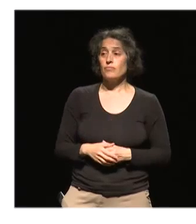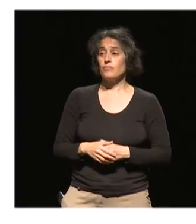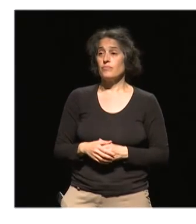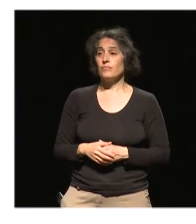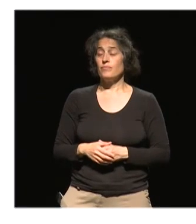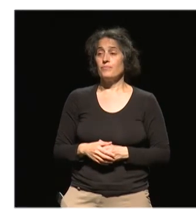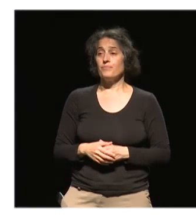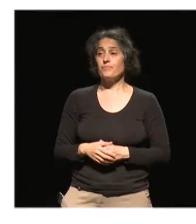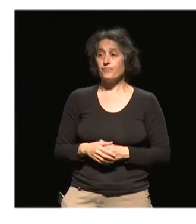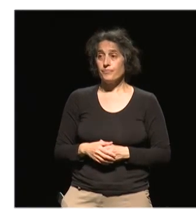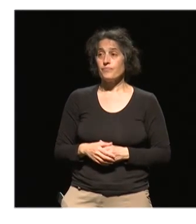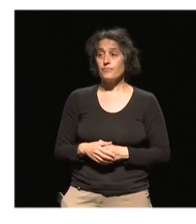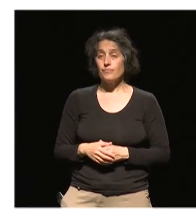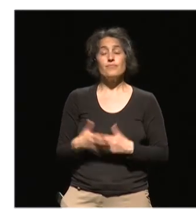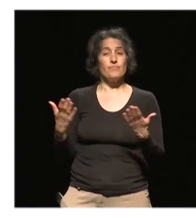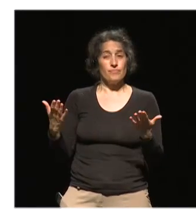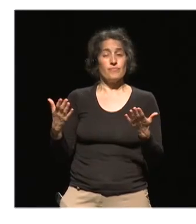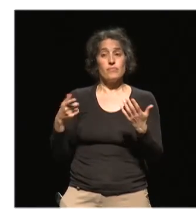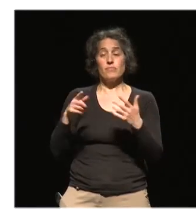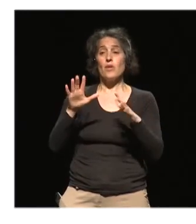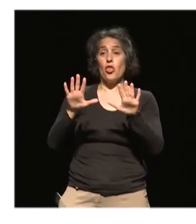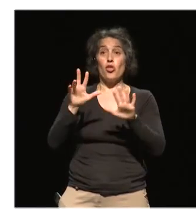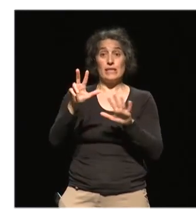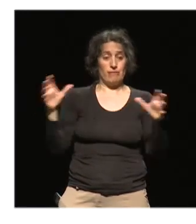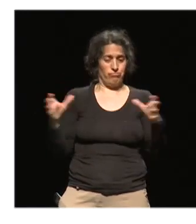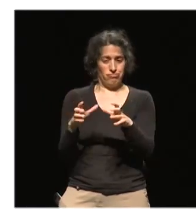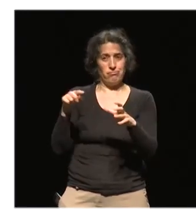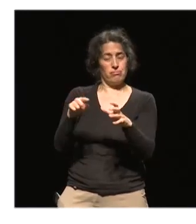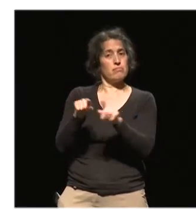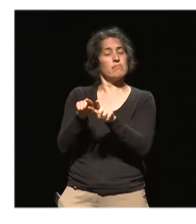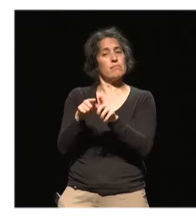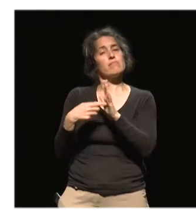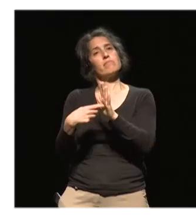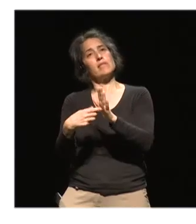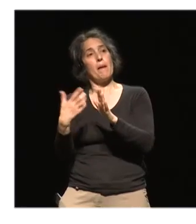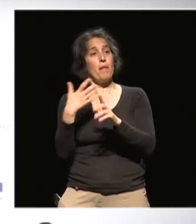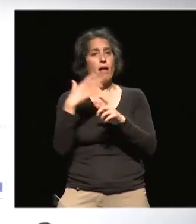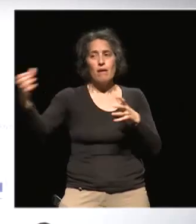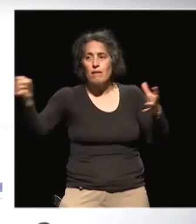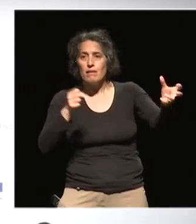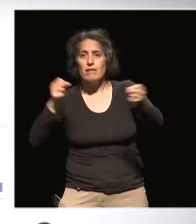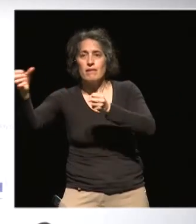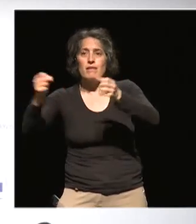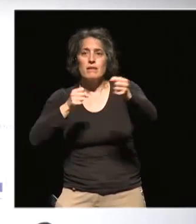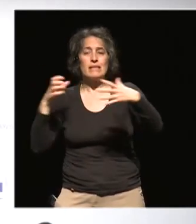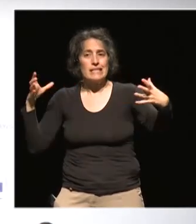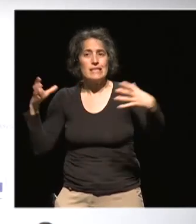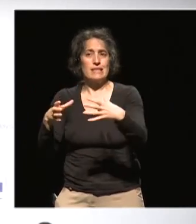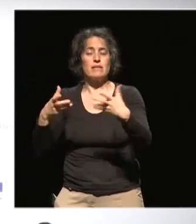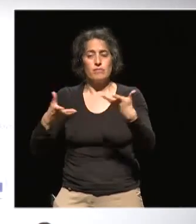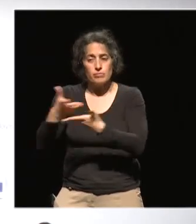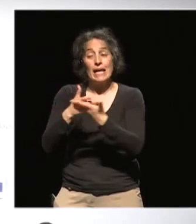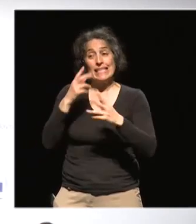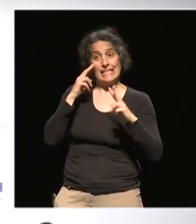bring our neighbors on board or to pull our neighbors along. And part of it is ideally doing the right thing so that they see it